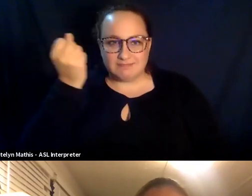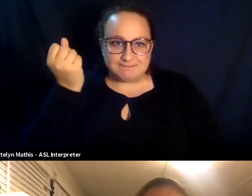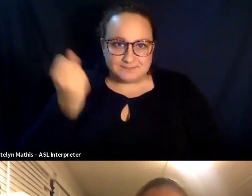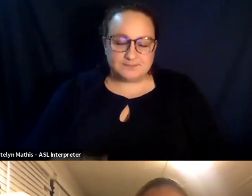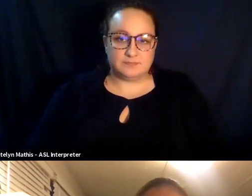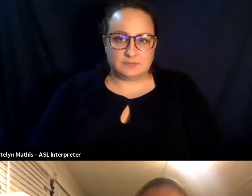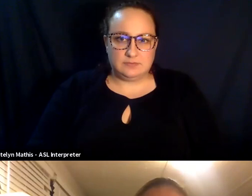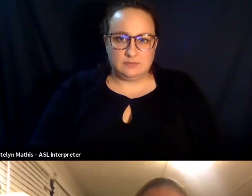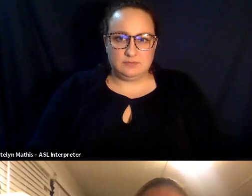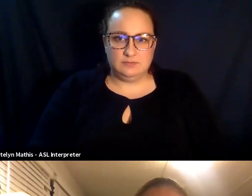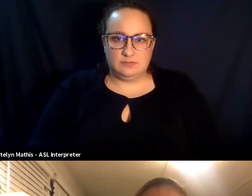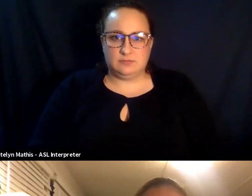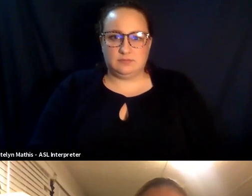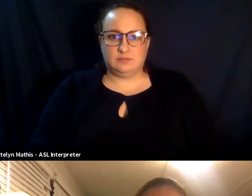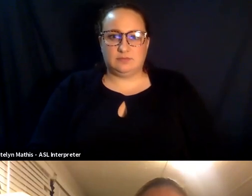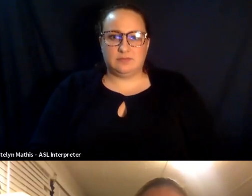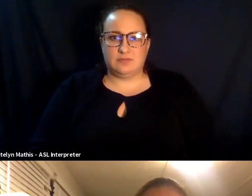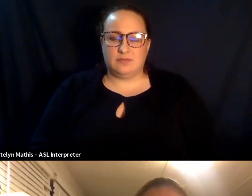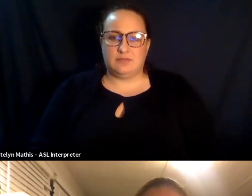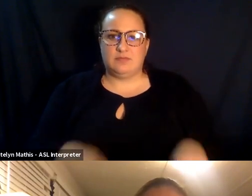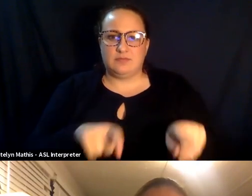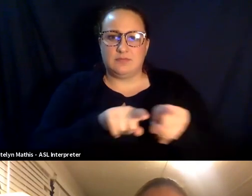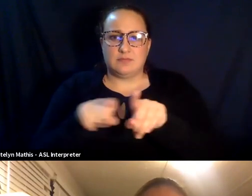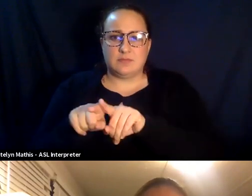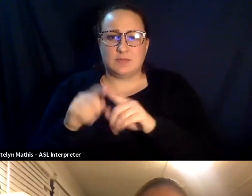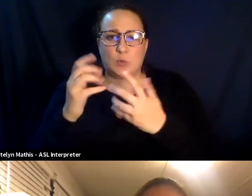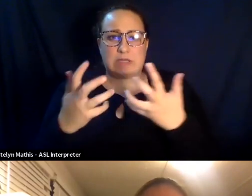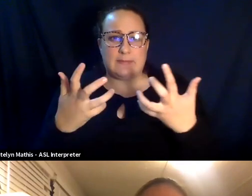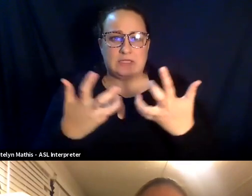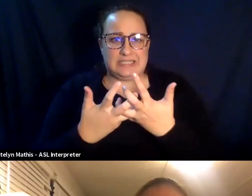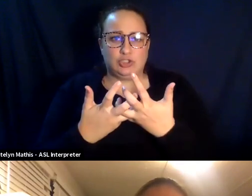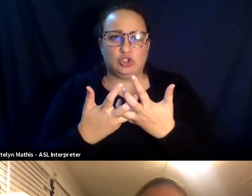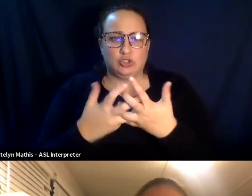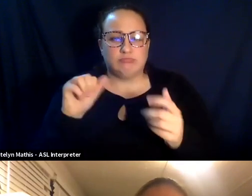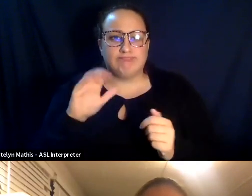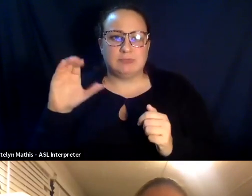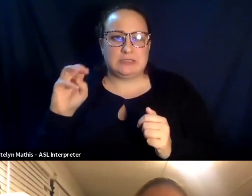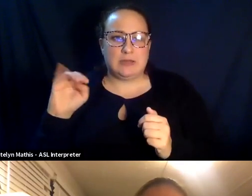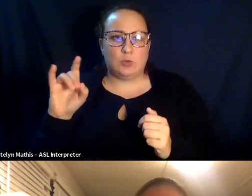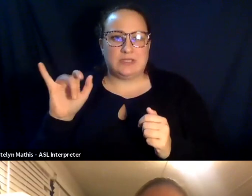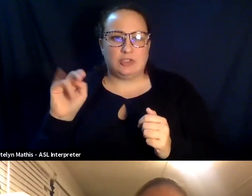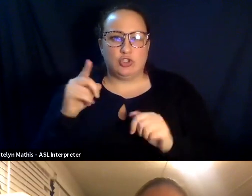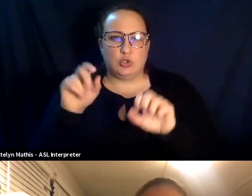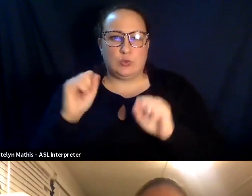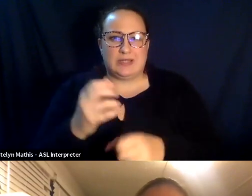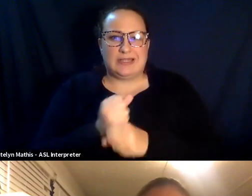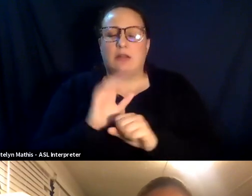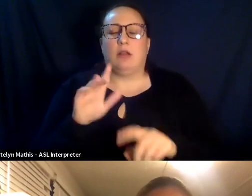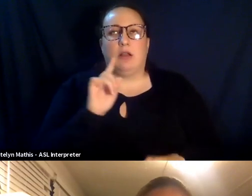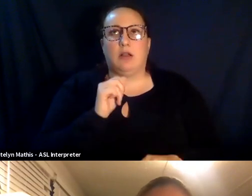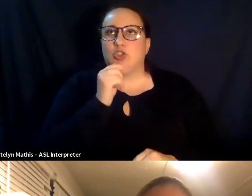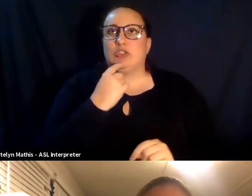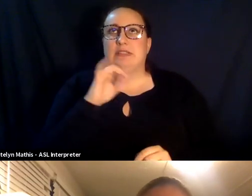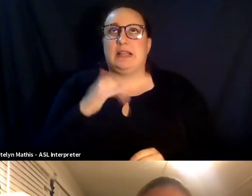Also, you can get an accommodation. well, I shouldn't say that because I don't know for sure, but